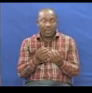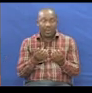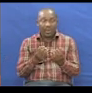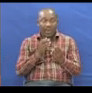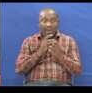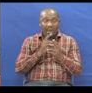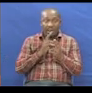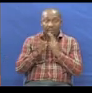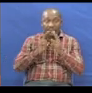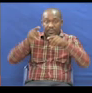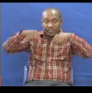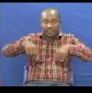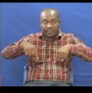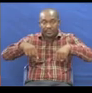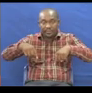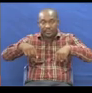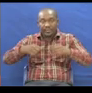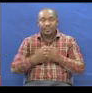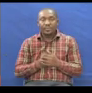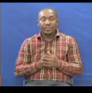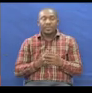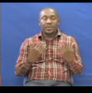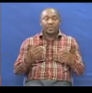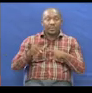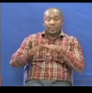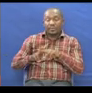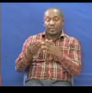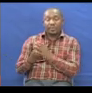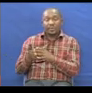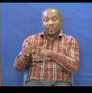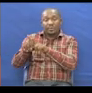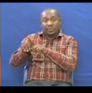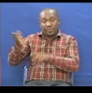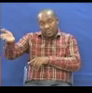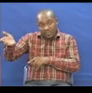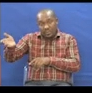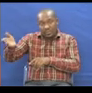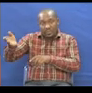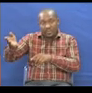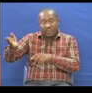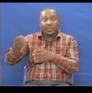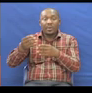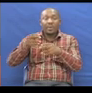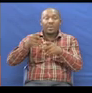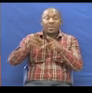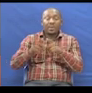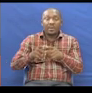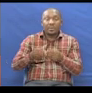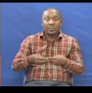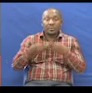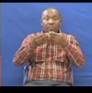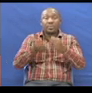have discussed here. Upon attempting them with the help of your relatives around you, you would be able to master this subject. Until